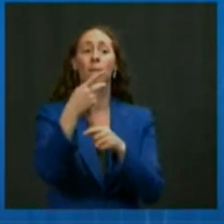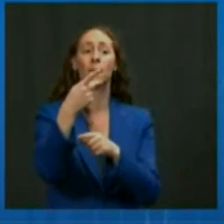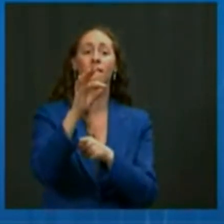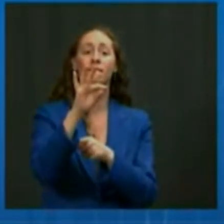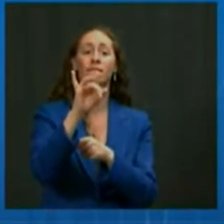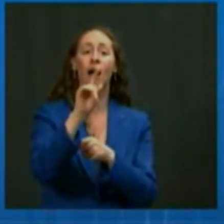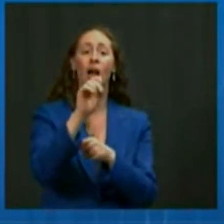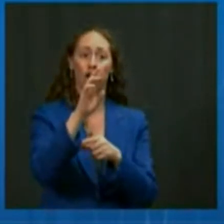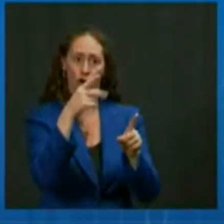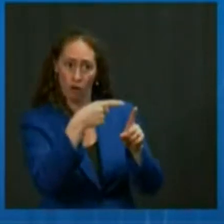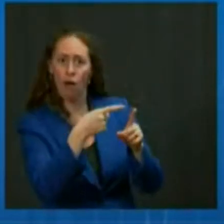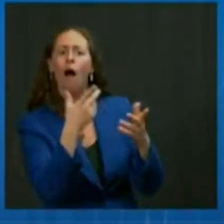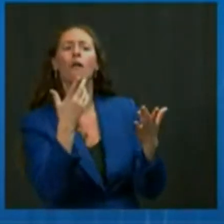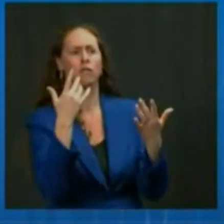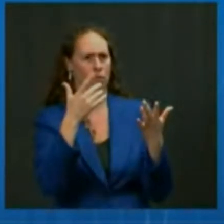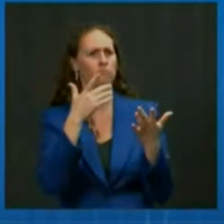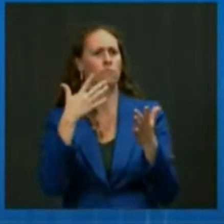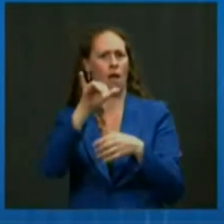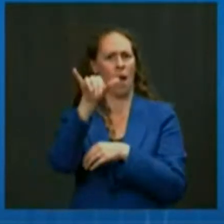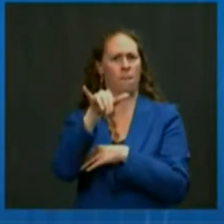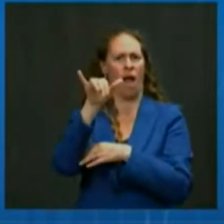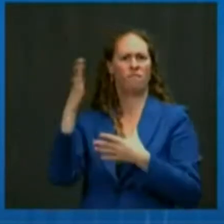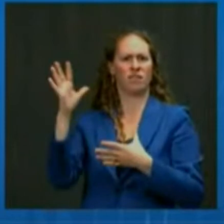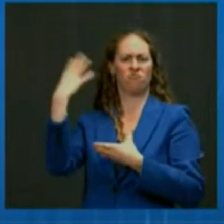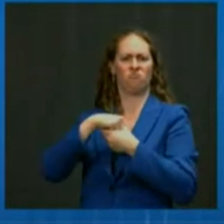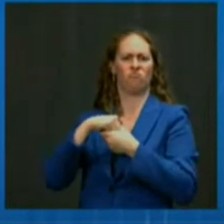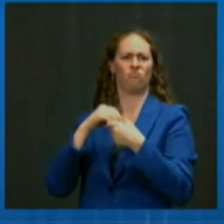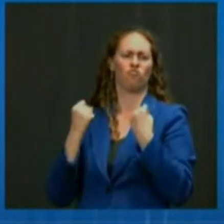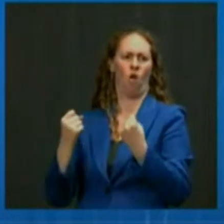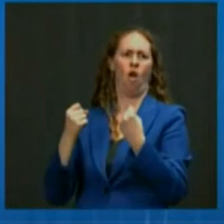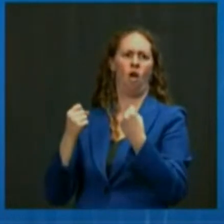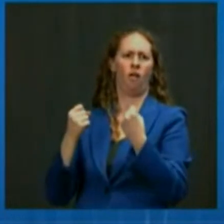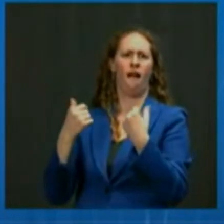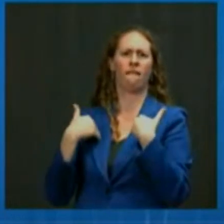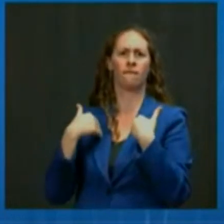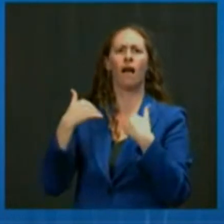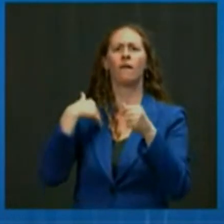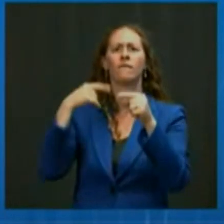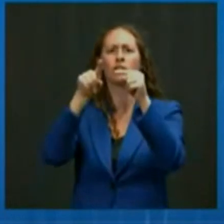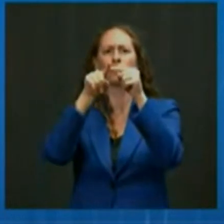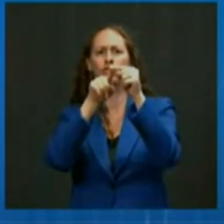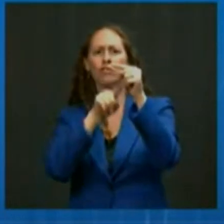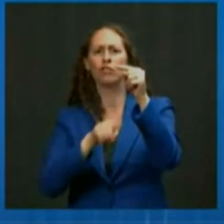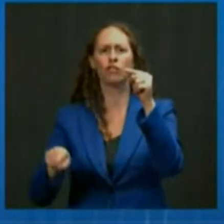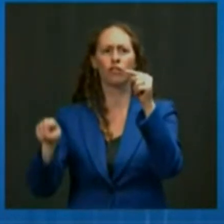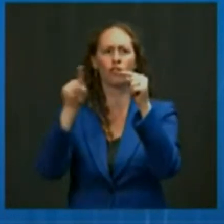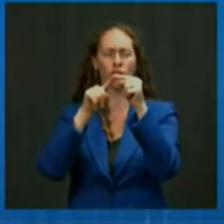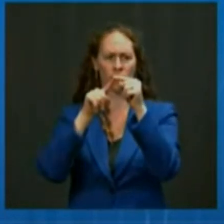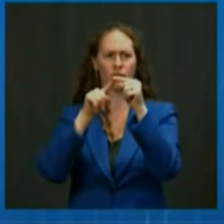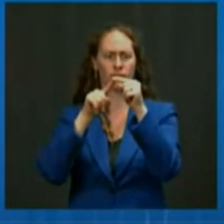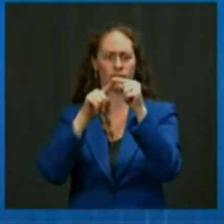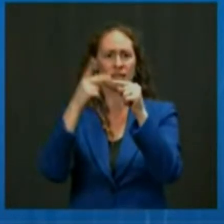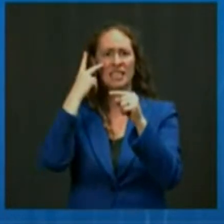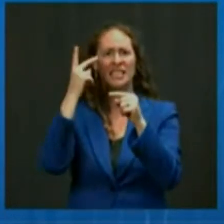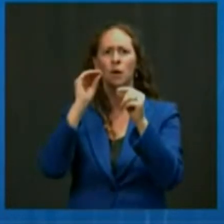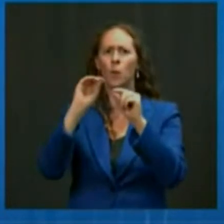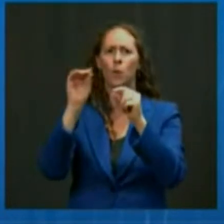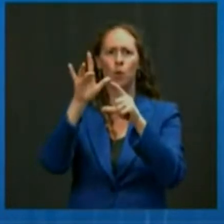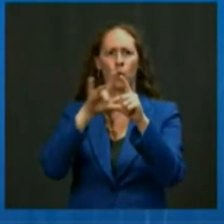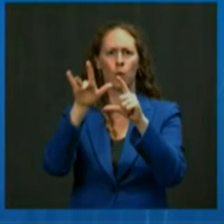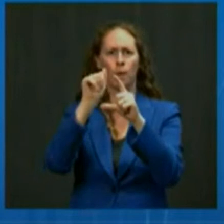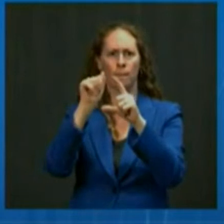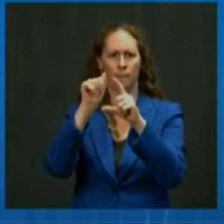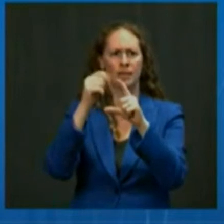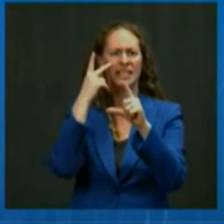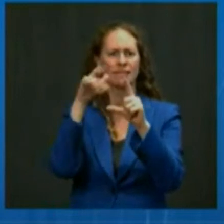immunization. And the open circles are the same people as in the pink circles. And you're looking